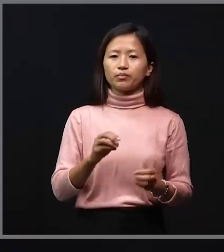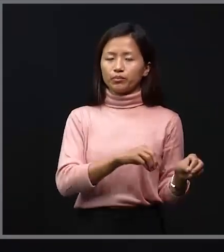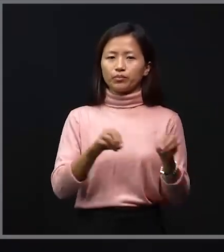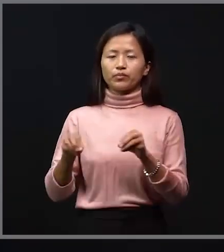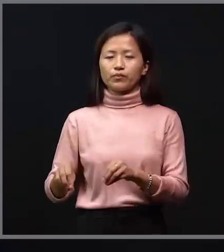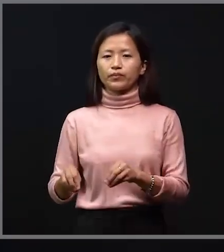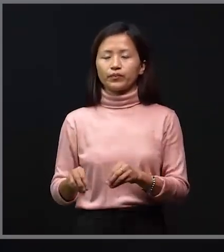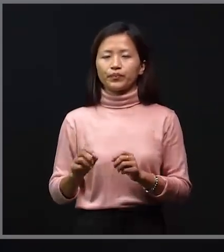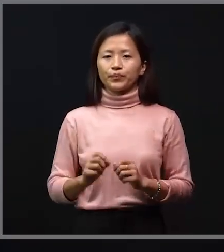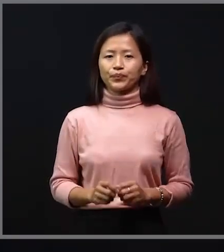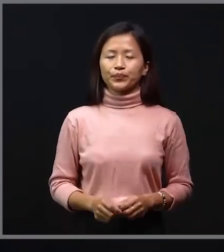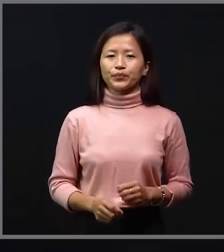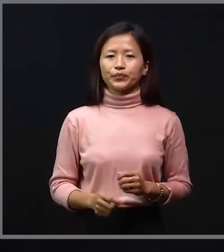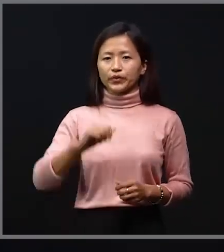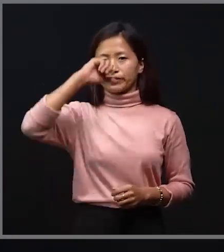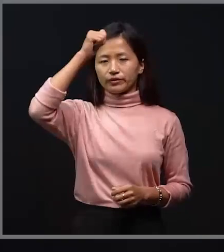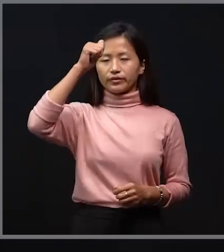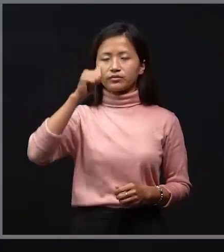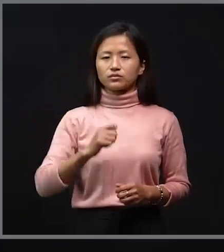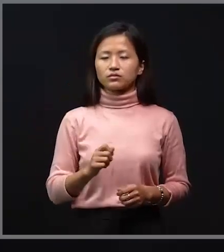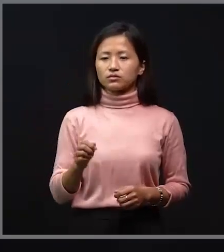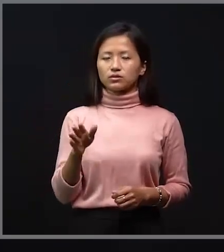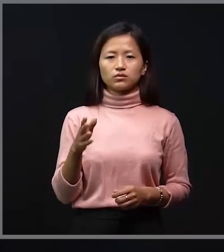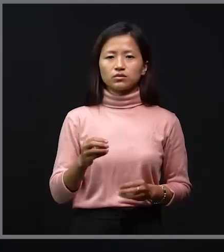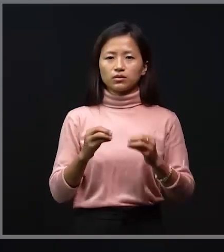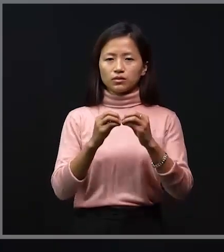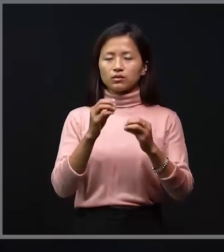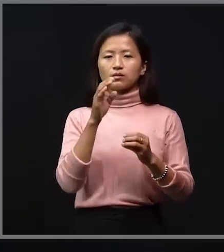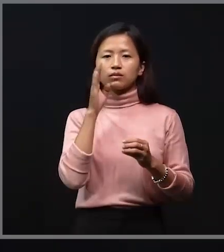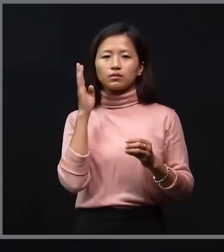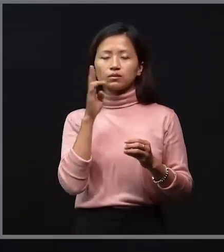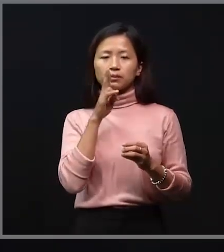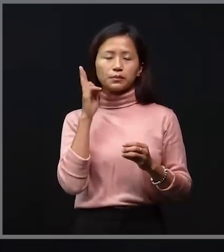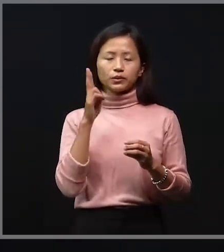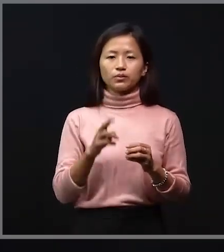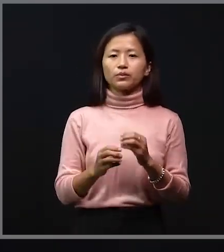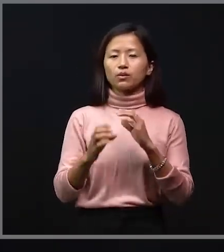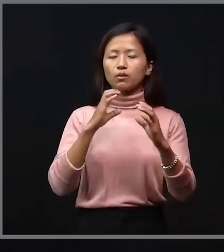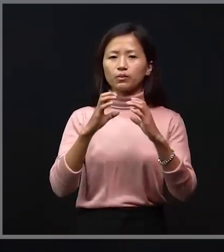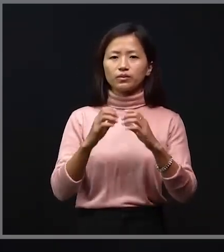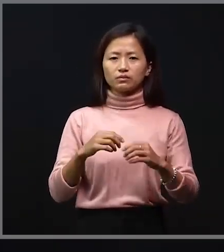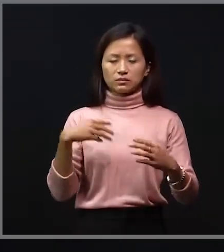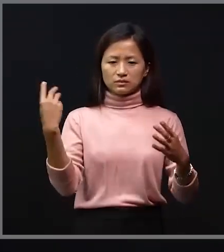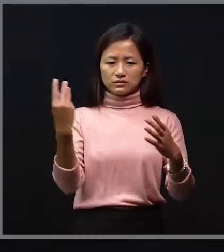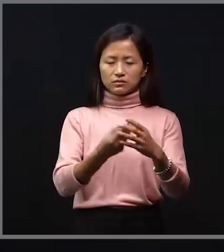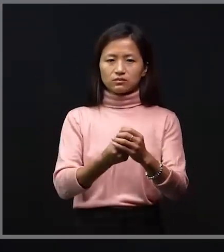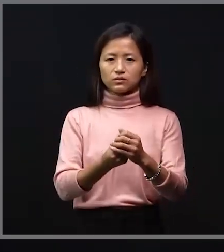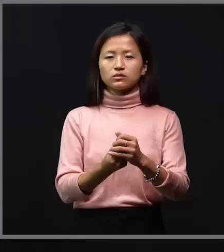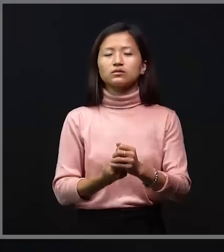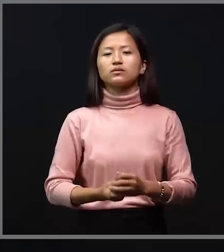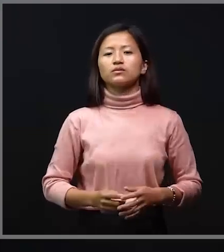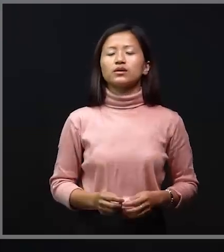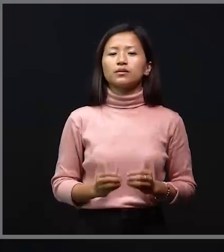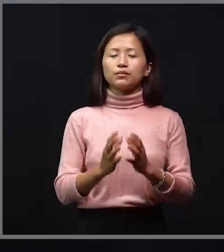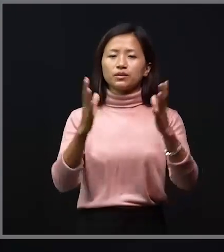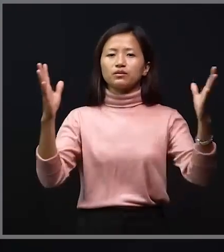the Indians not to cooperate with the British government. And there, what the people did was, the Indians did was,